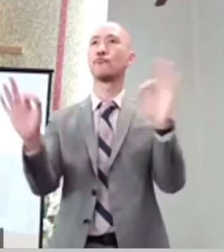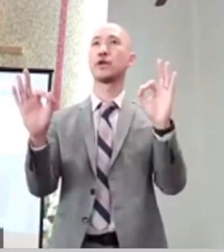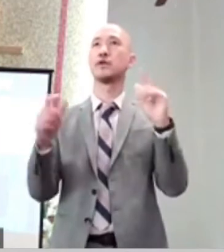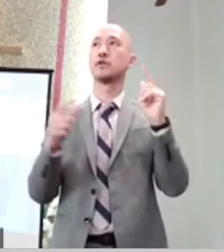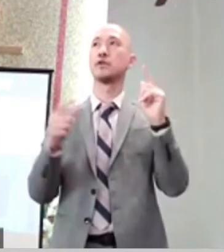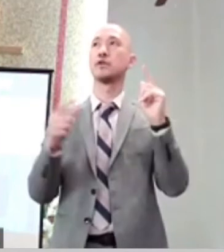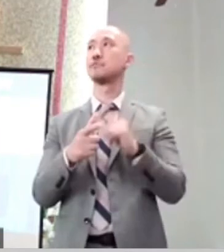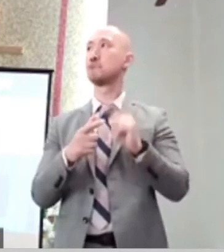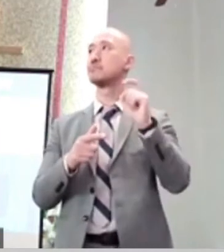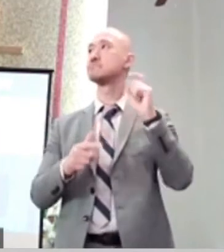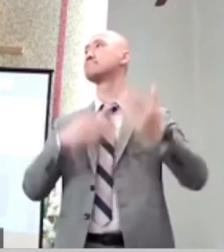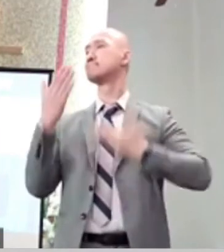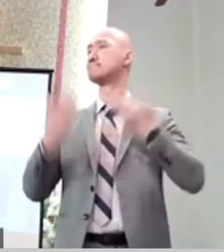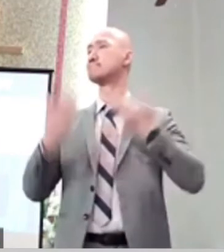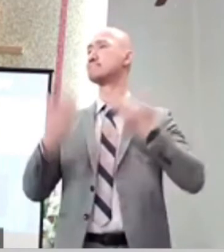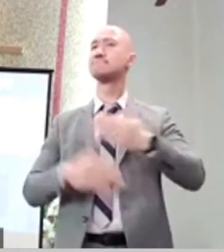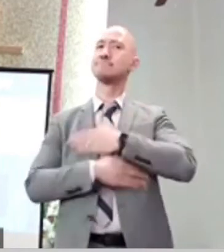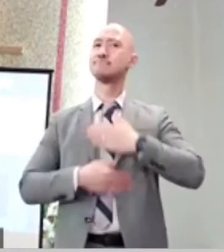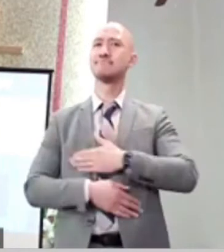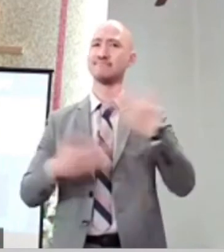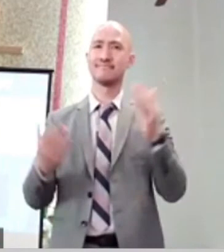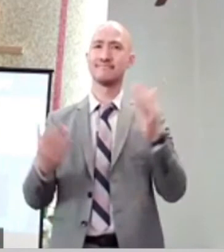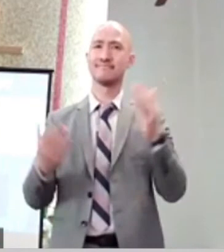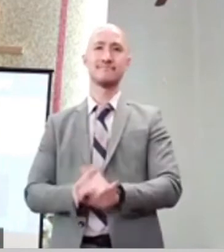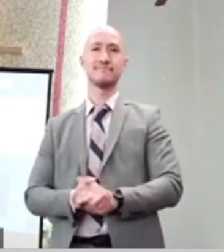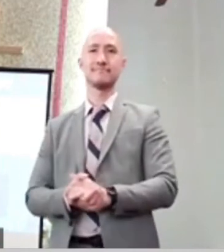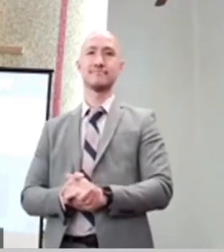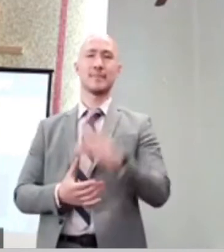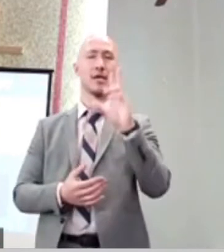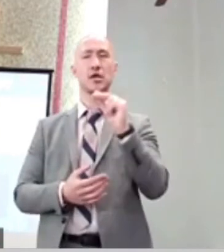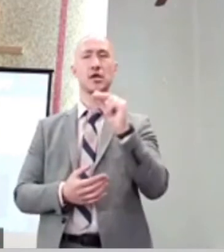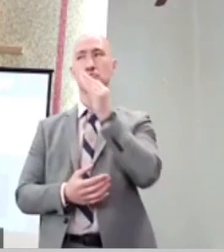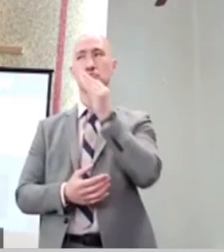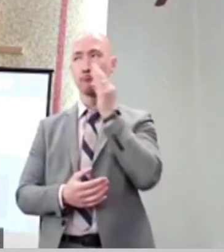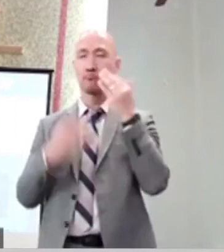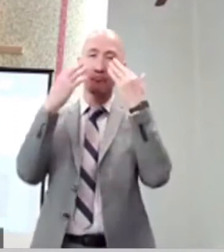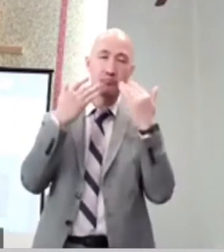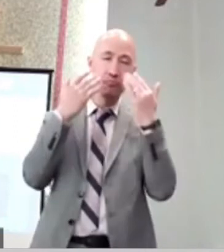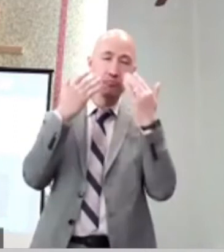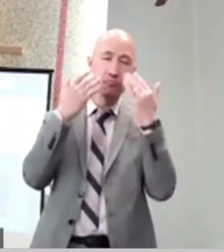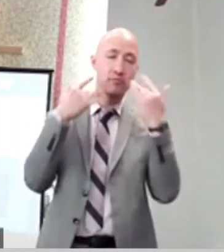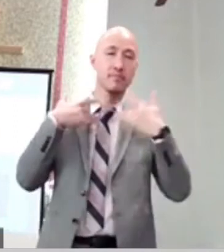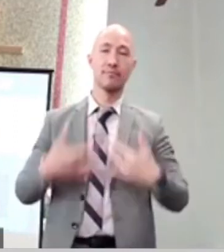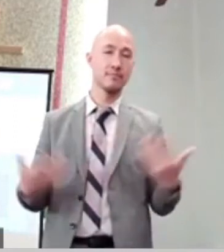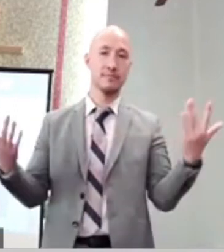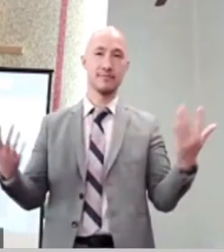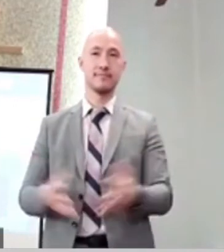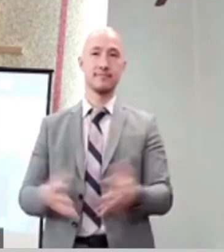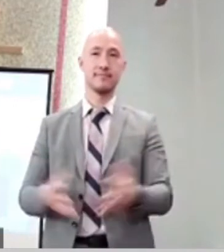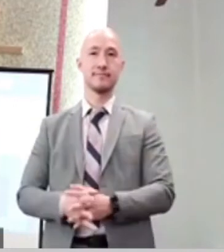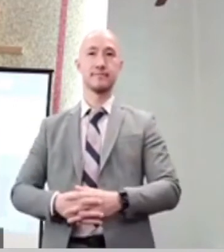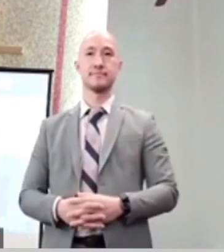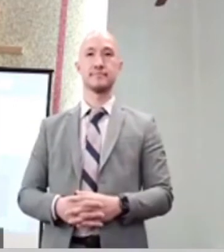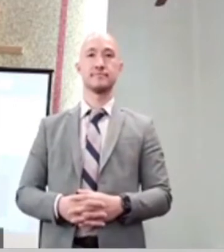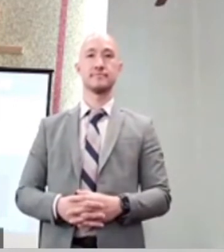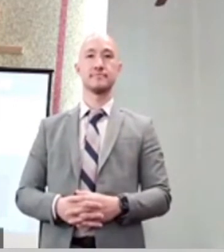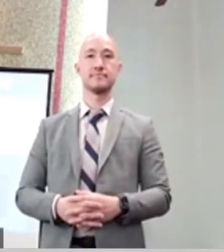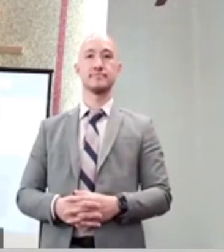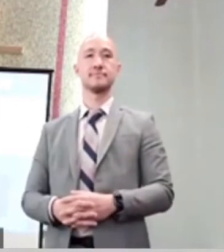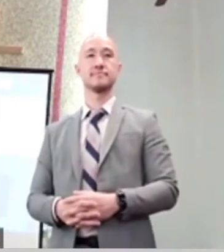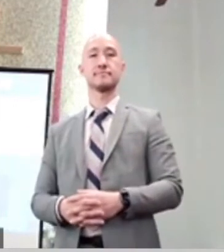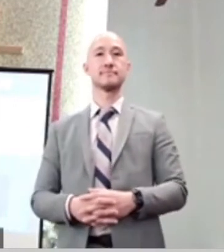when we know our Savior lives? We've never worshiped anybody who's dead, but we worship someone who is